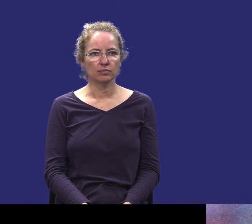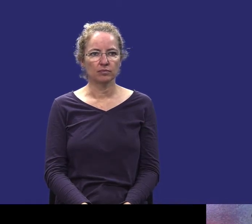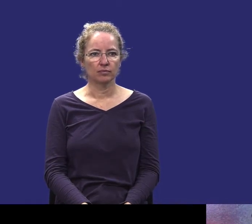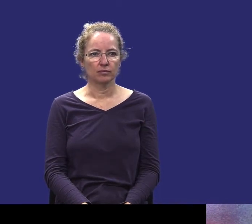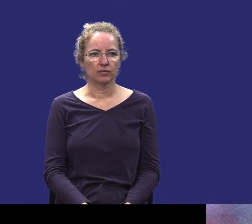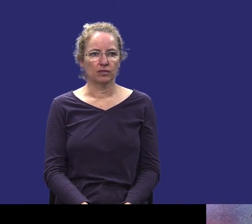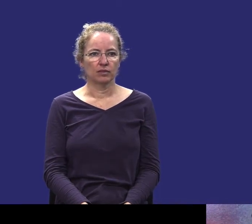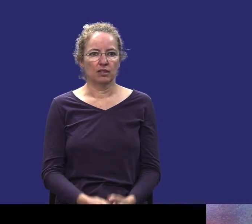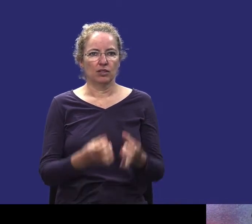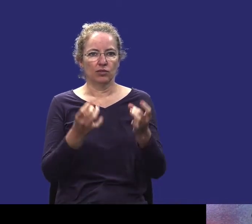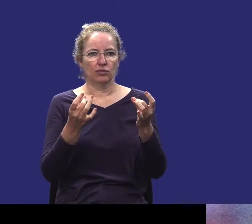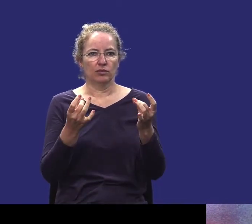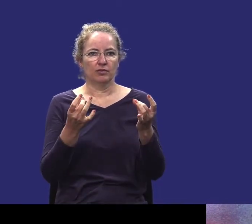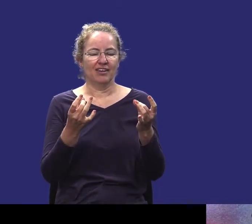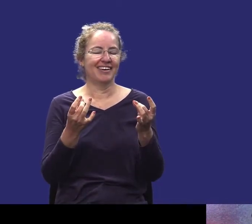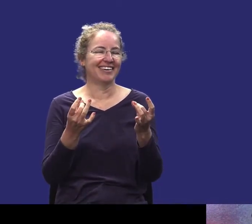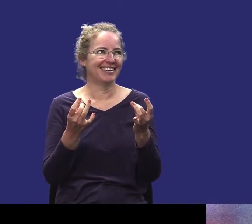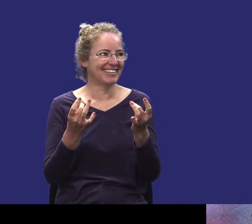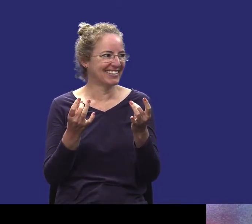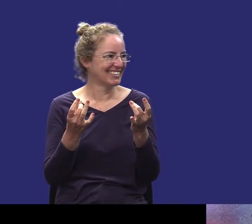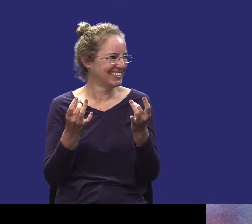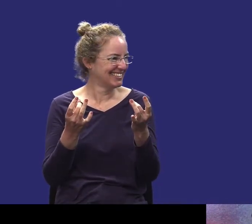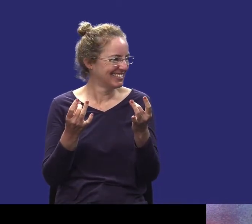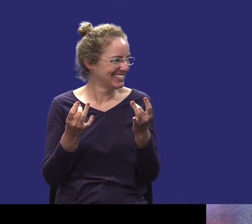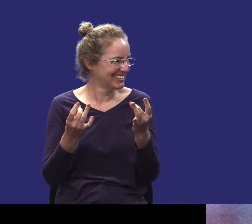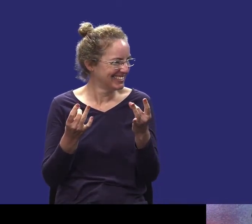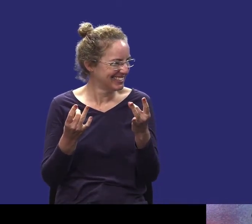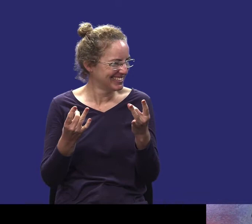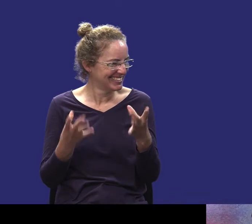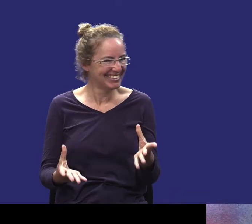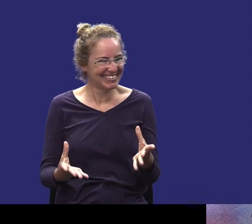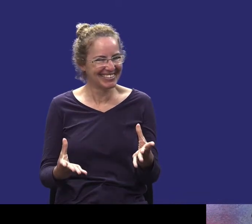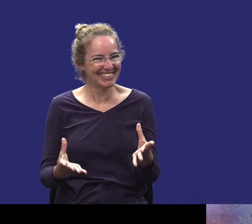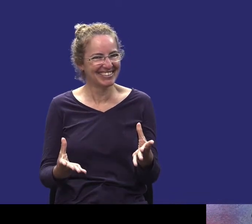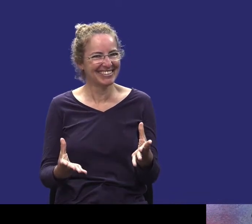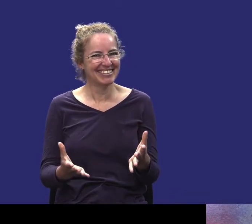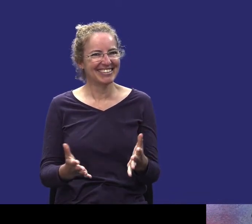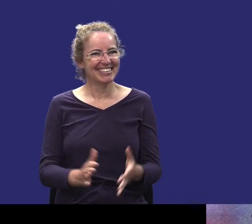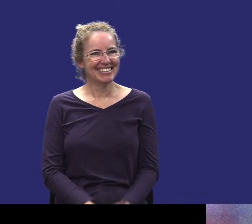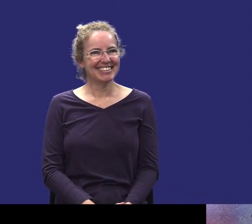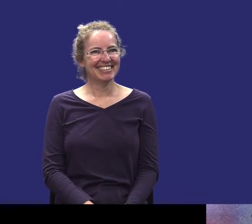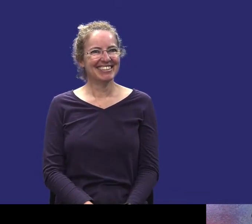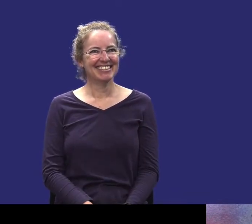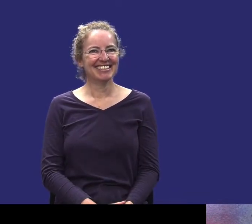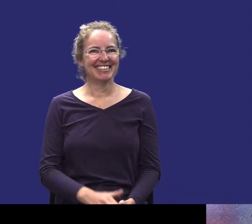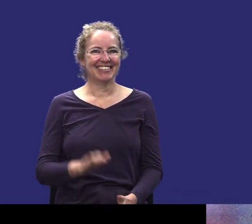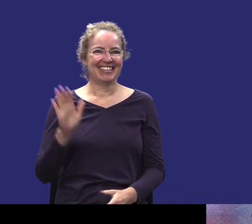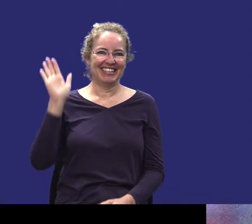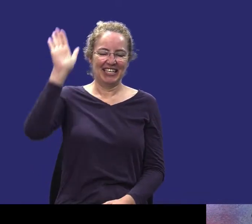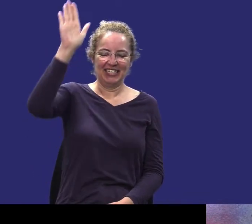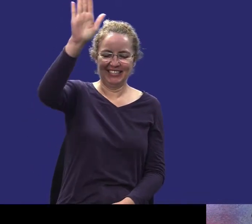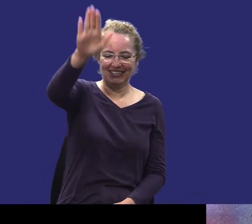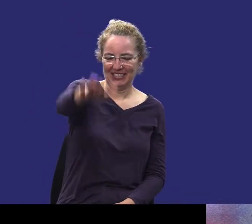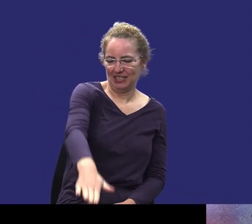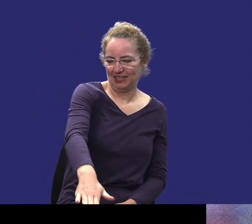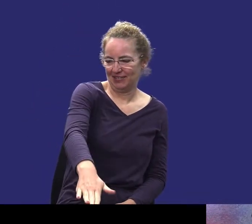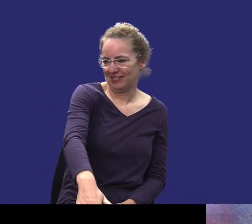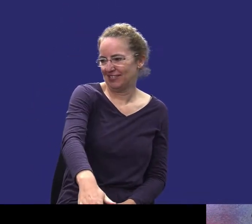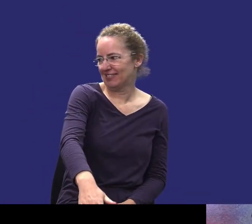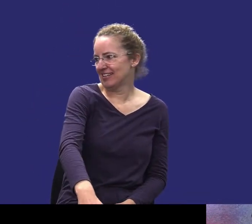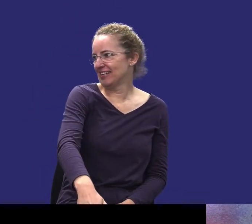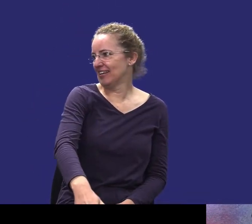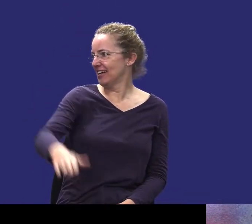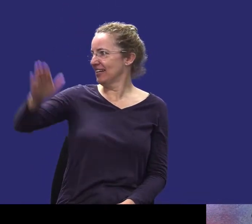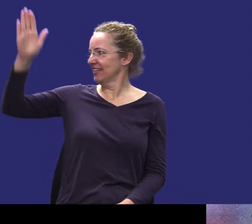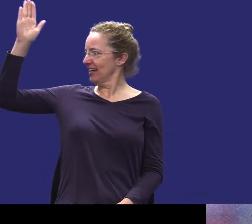Are you ready for the Jesus hokey pokey? Here we go. Two. You put your right hand in, you put